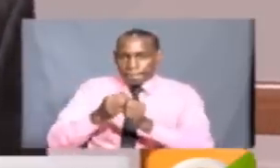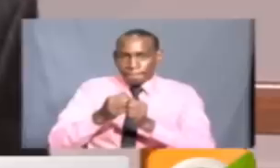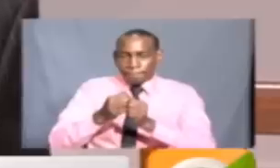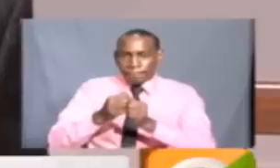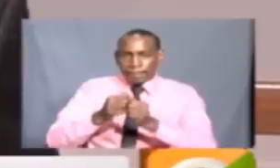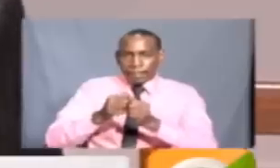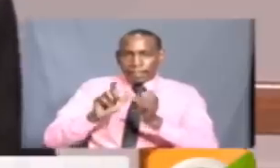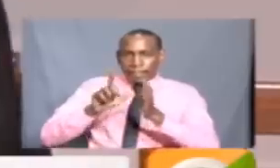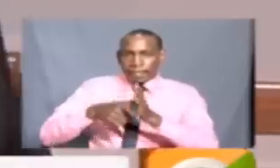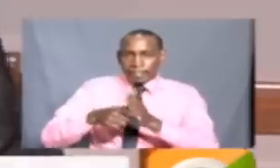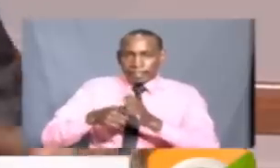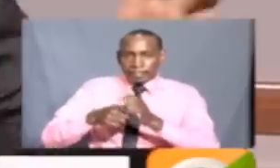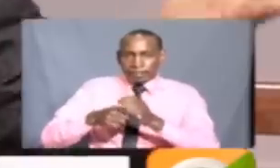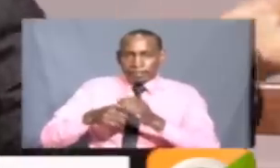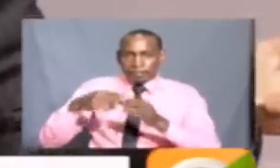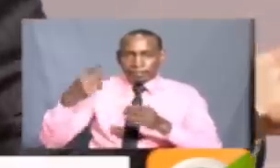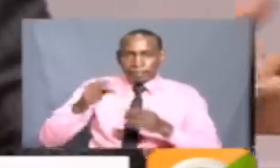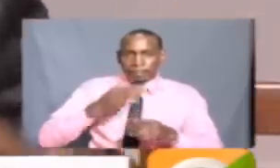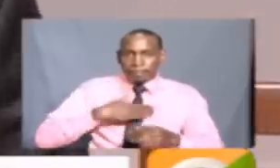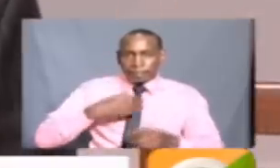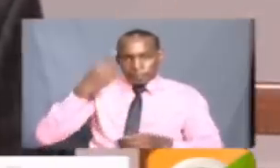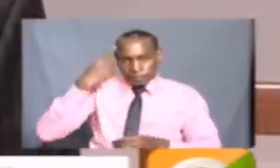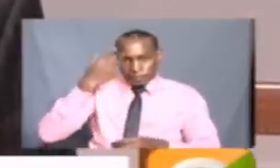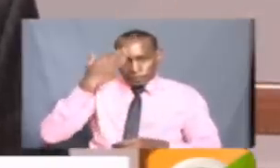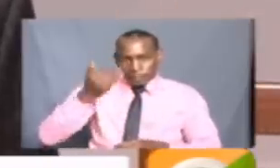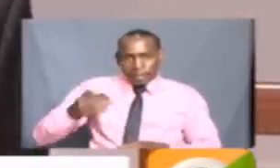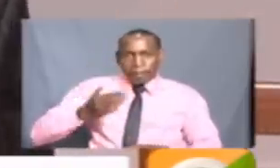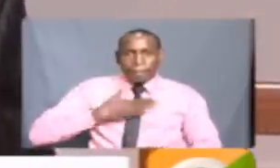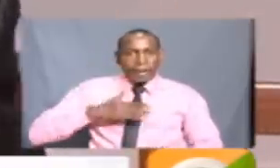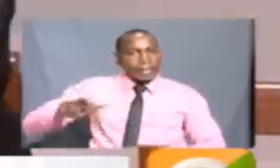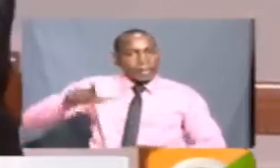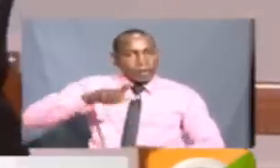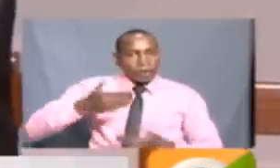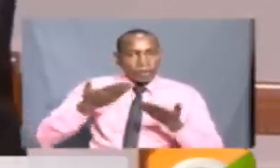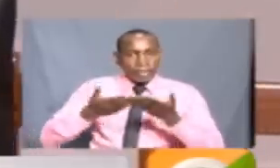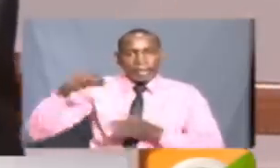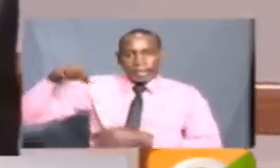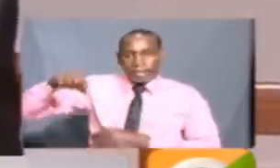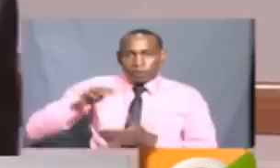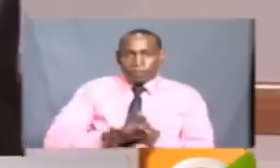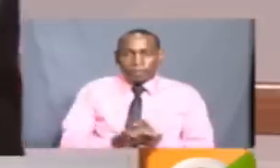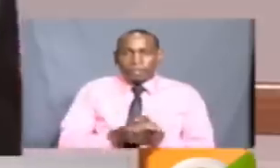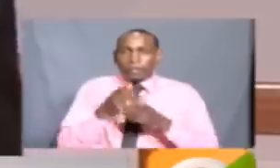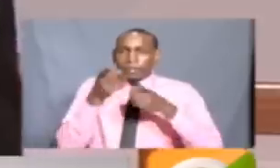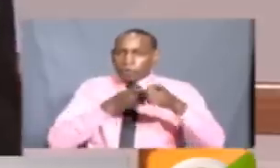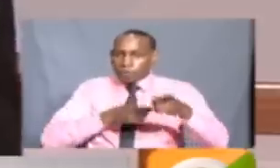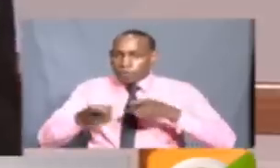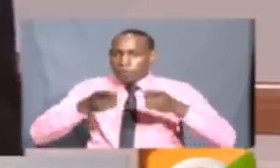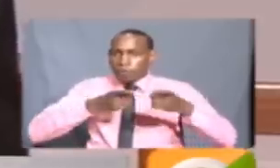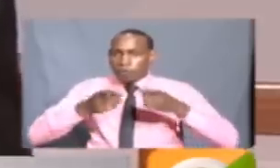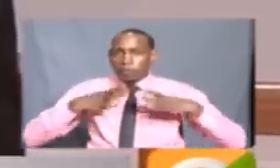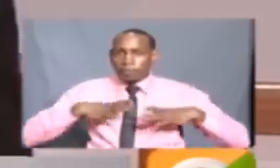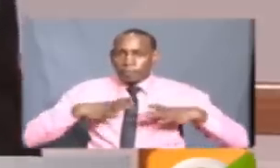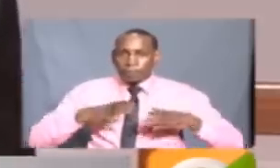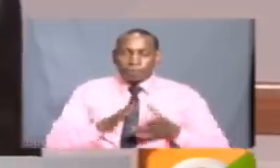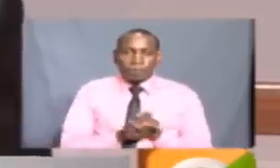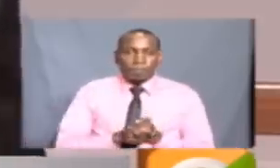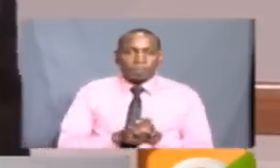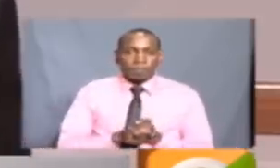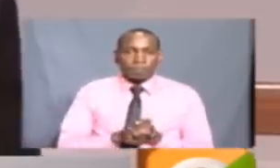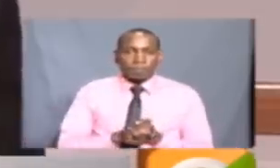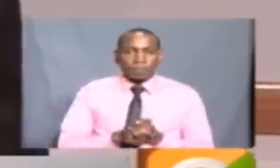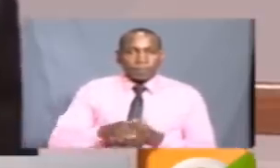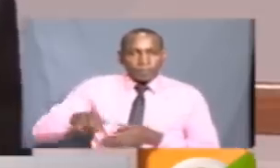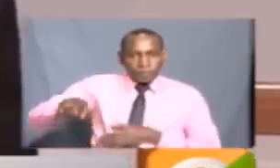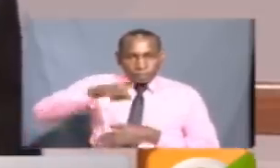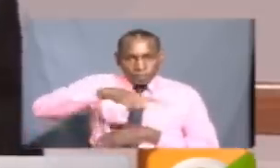me because mine are just from Kikomba here. Okay? Yes. So you own people. Literally. We are